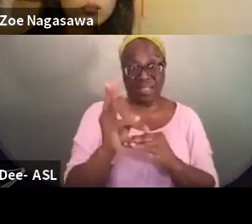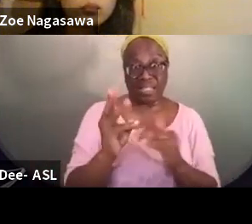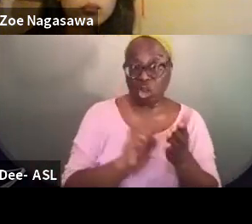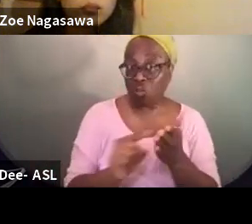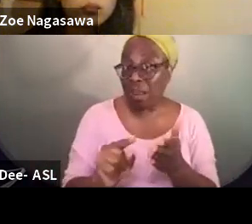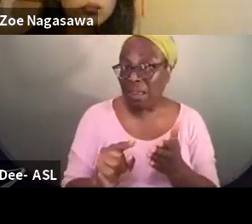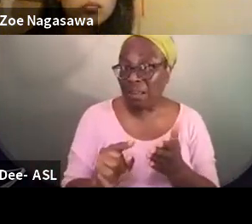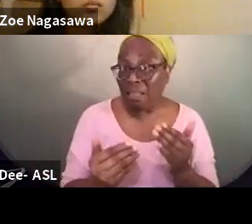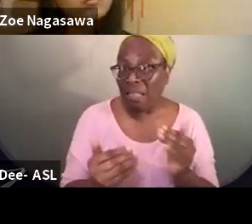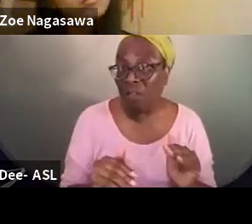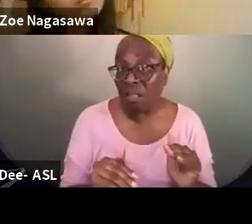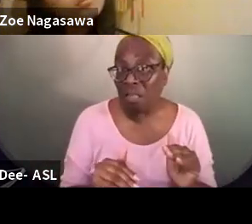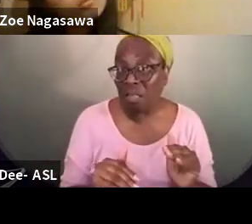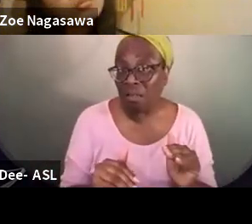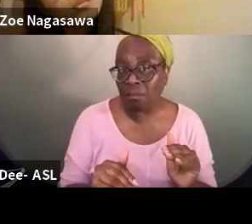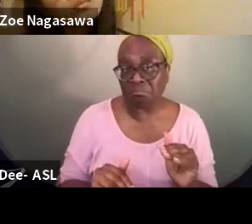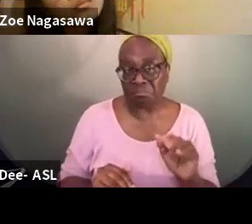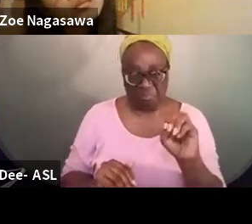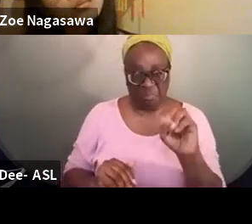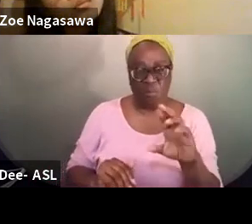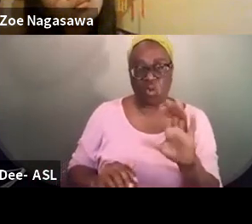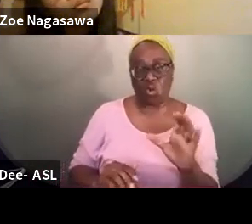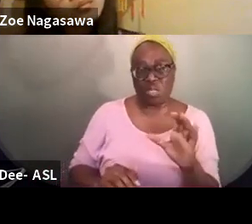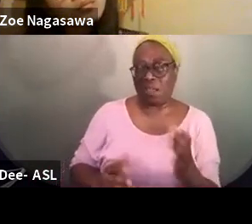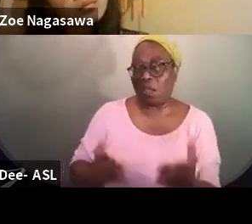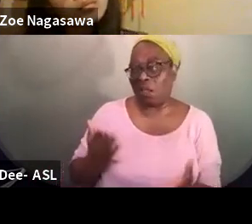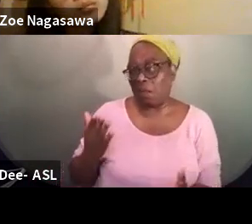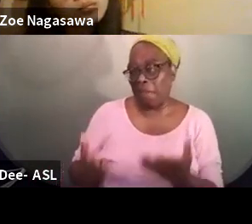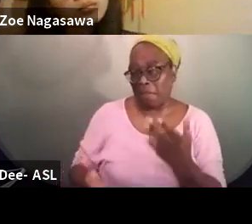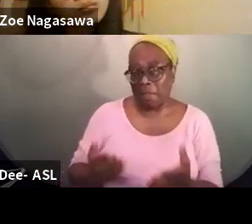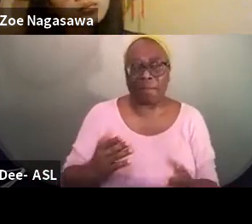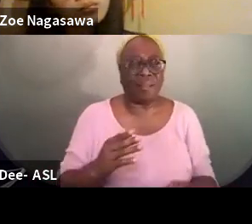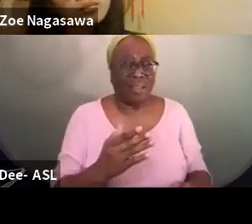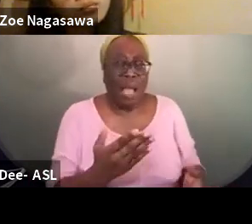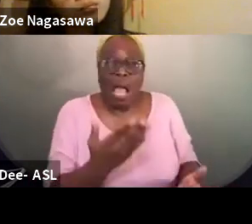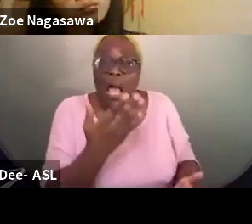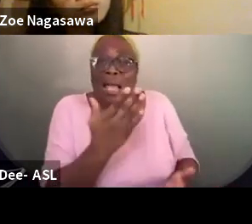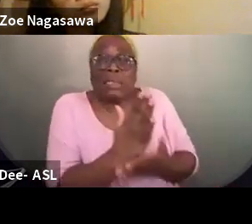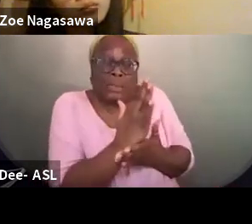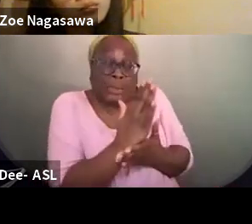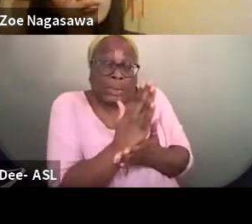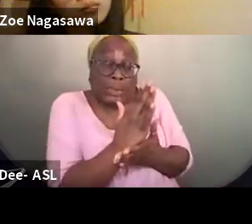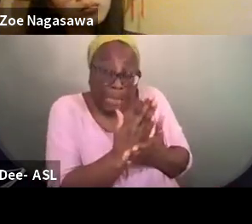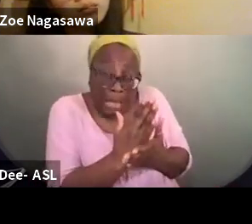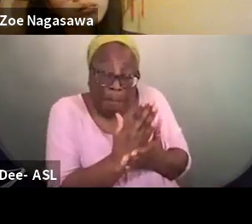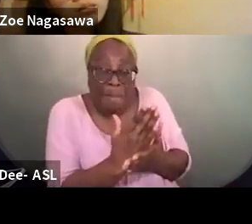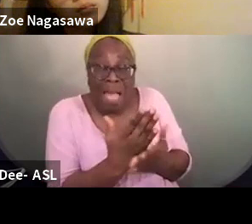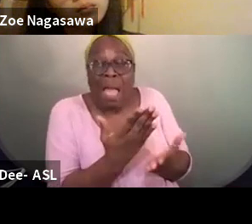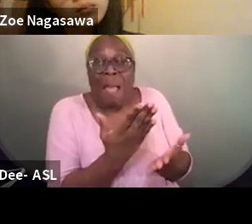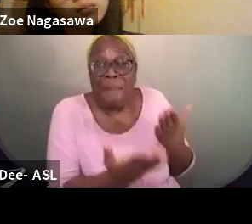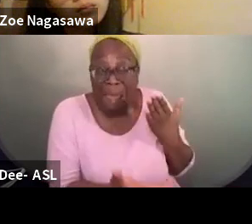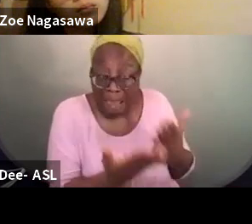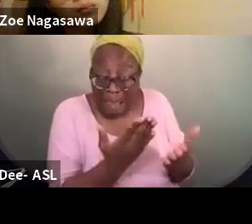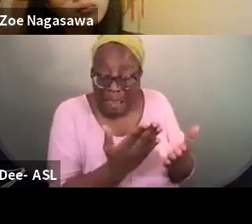They may be. Surely there will be some, but let's get real on this. And I'm serious,